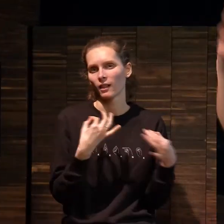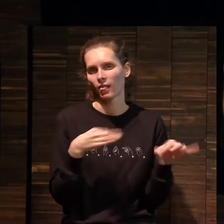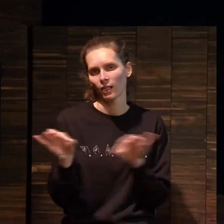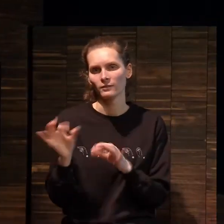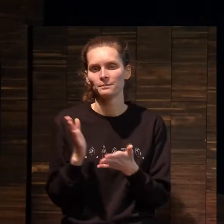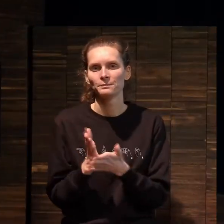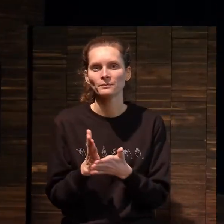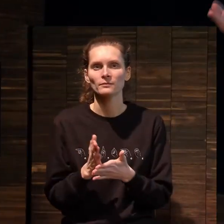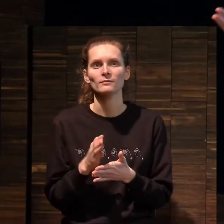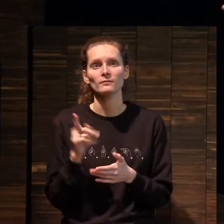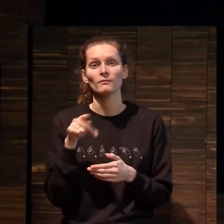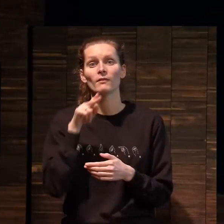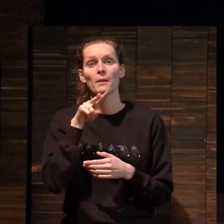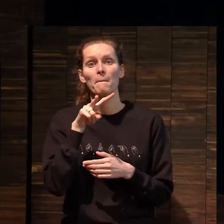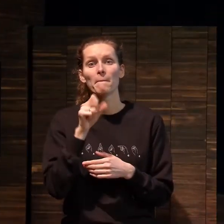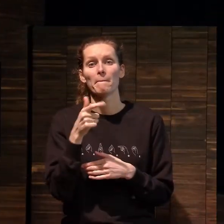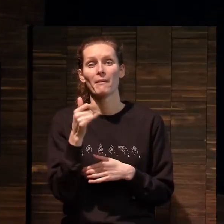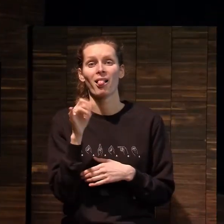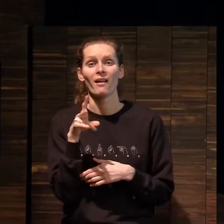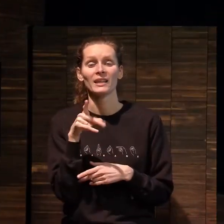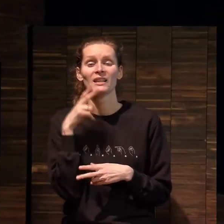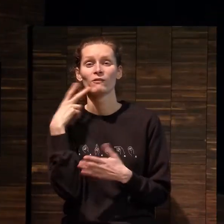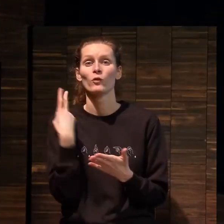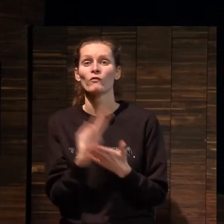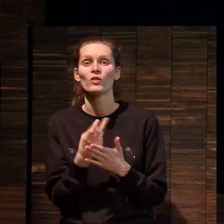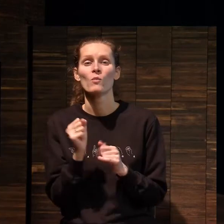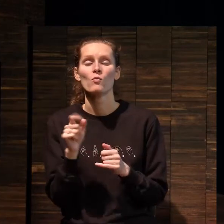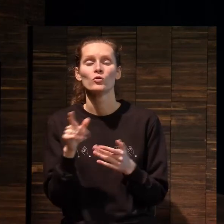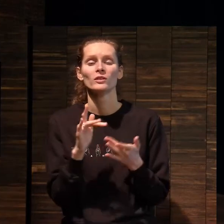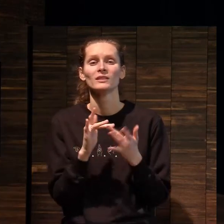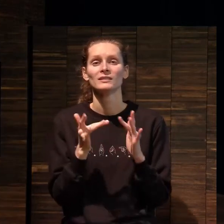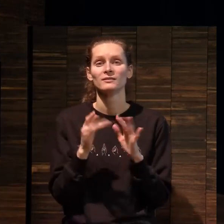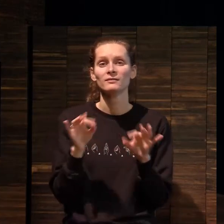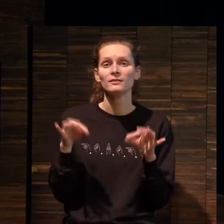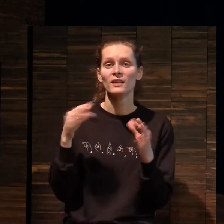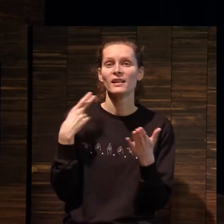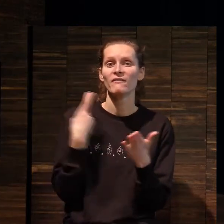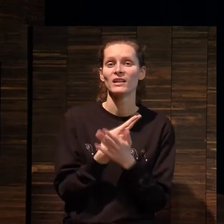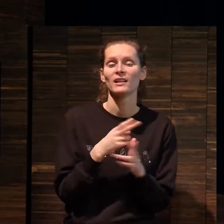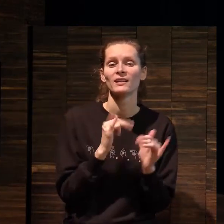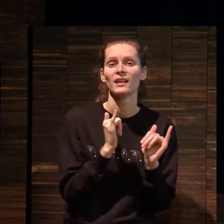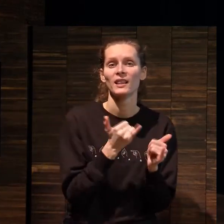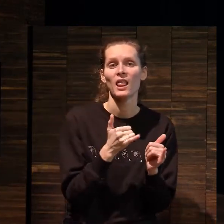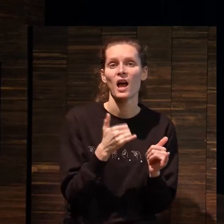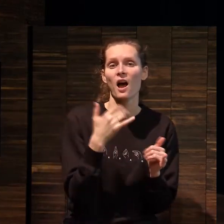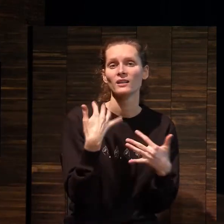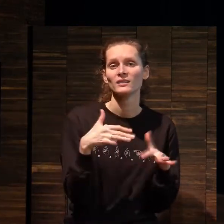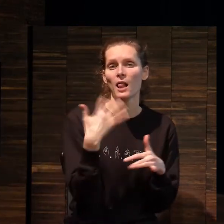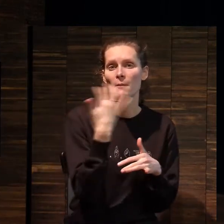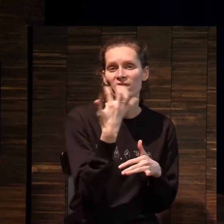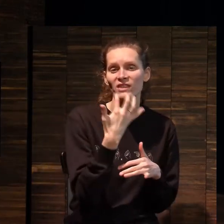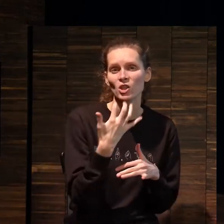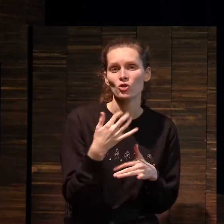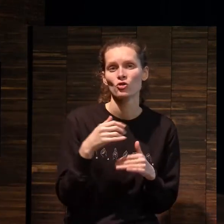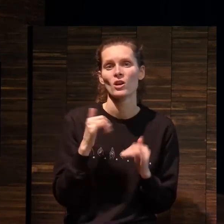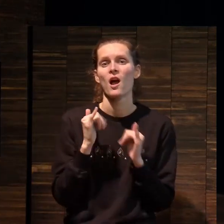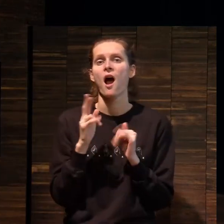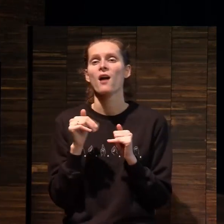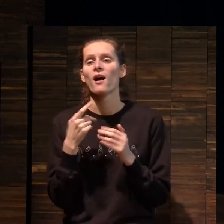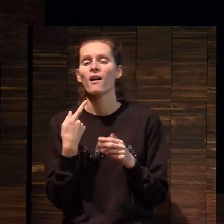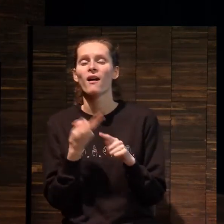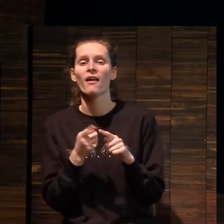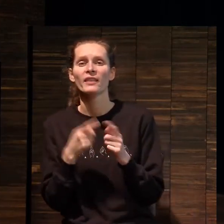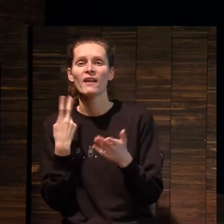talk on YouTube. It's available. So you can use this plugin to see what the page looks like